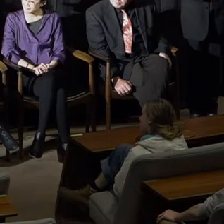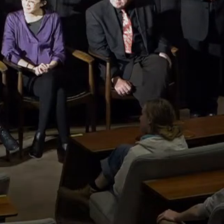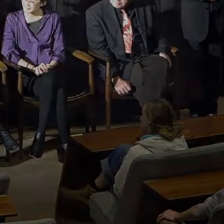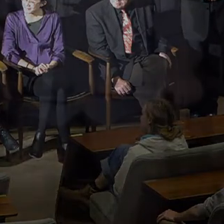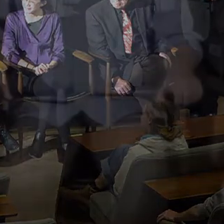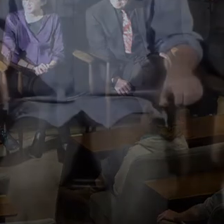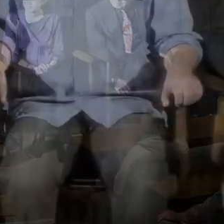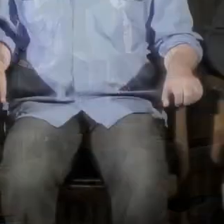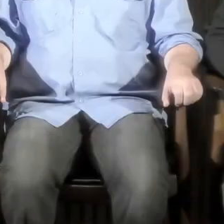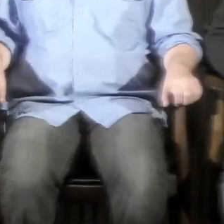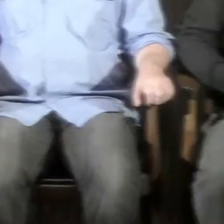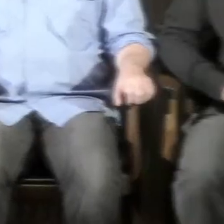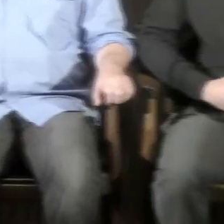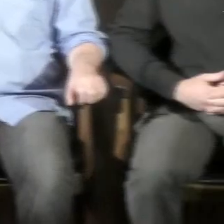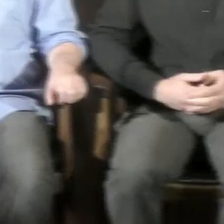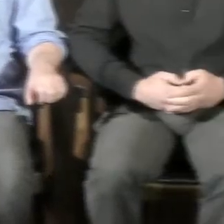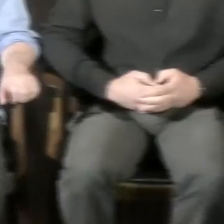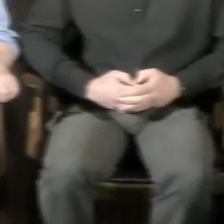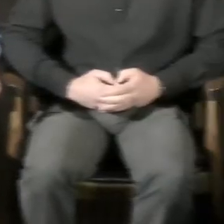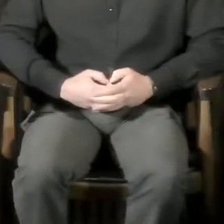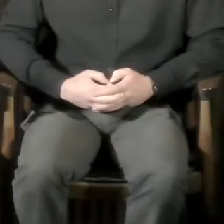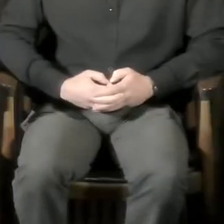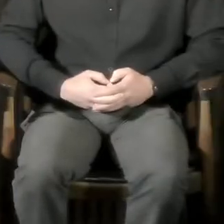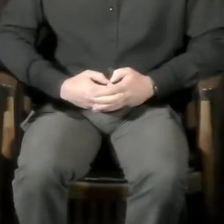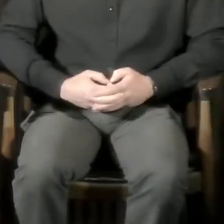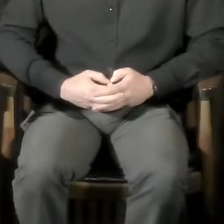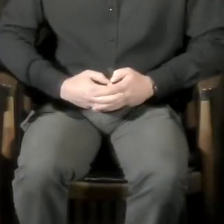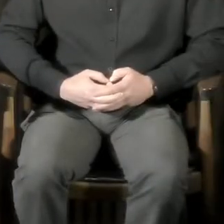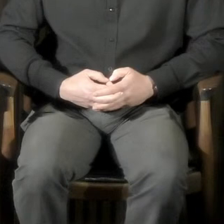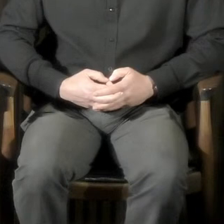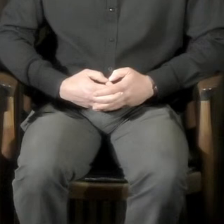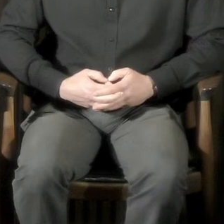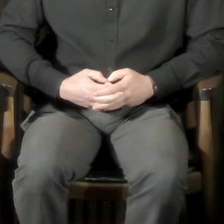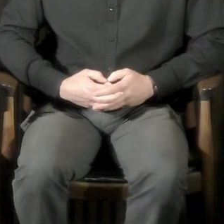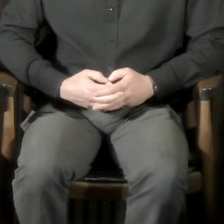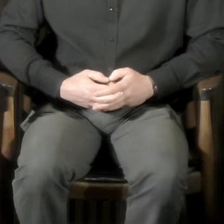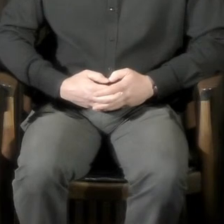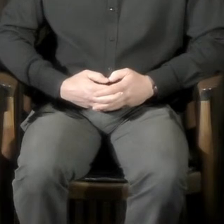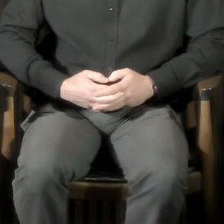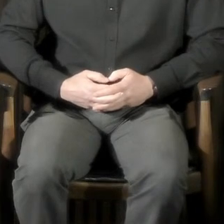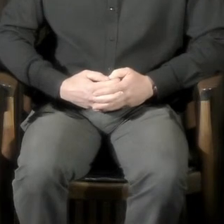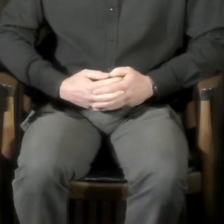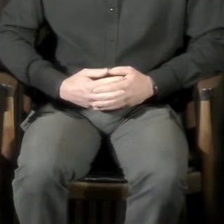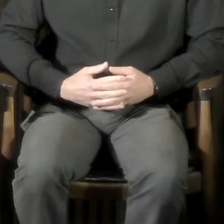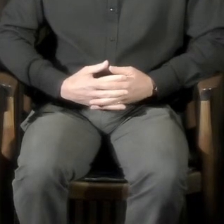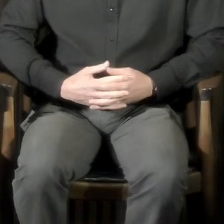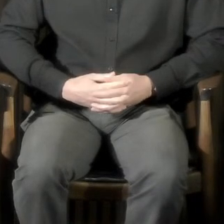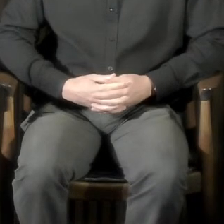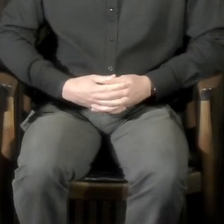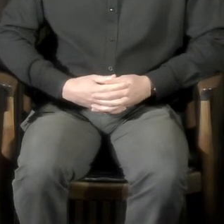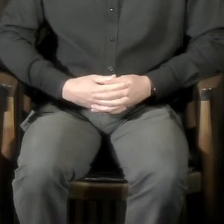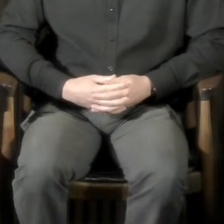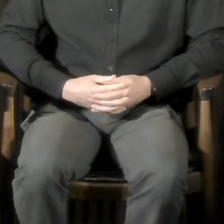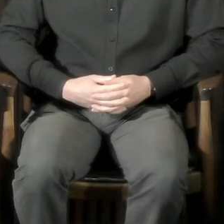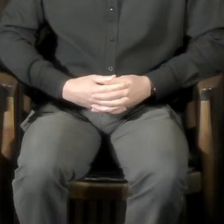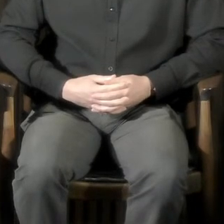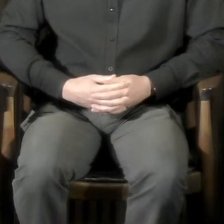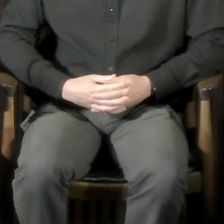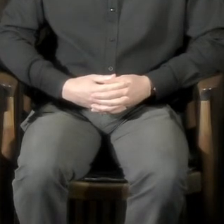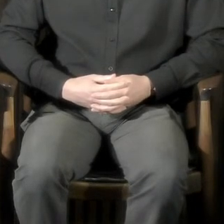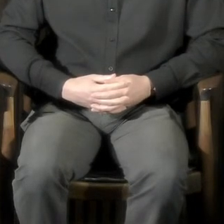Pretty challenging, actually. So a lot of the Forum Theatre shows that I've written previously have been